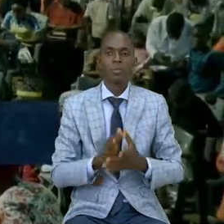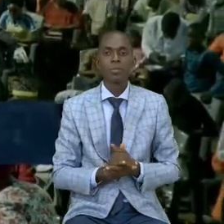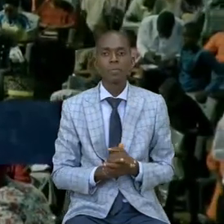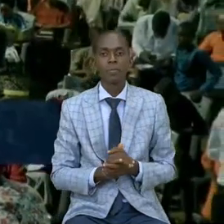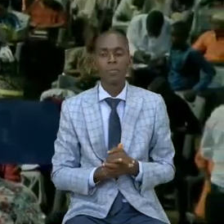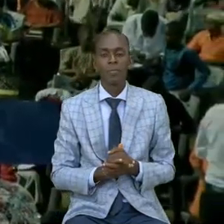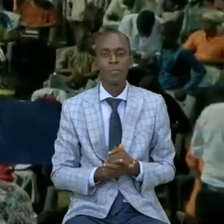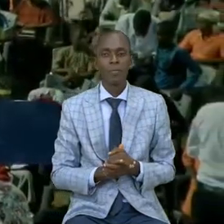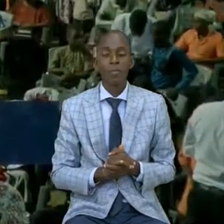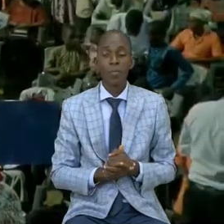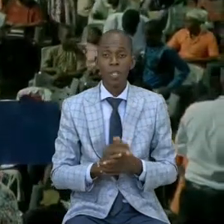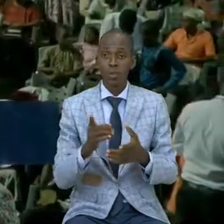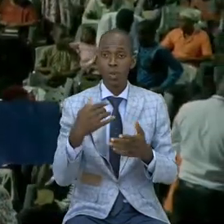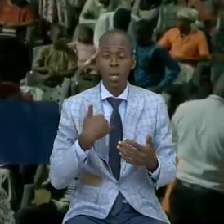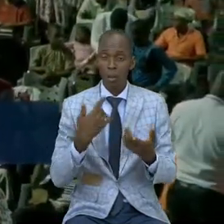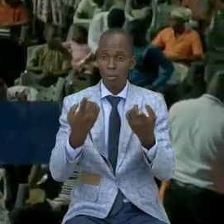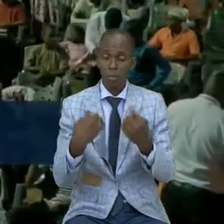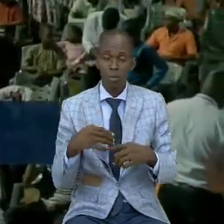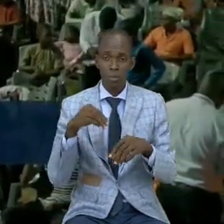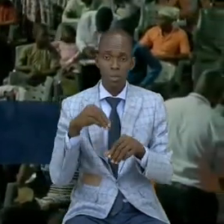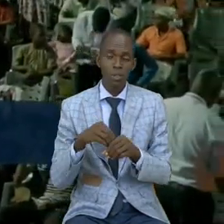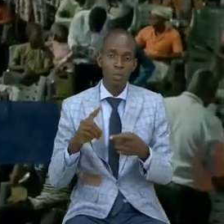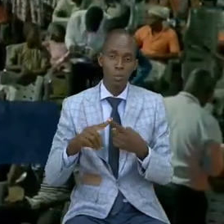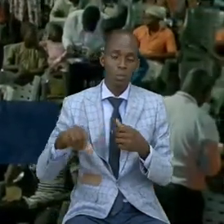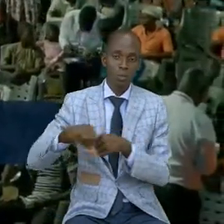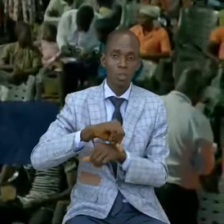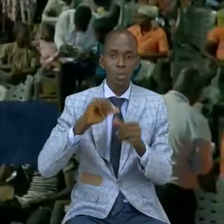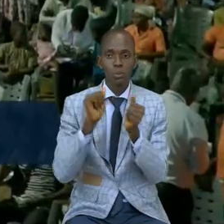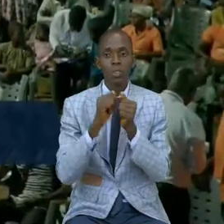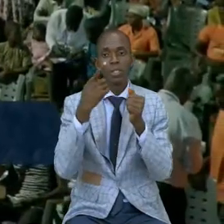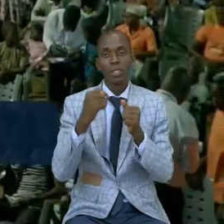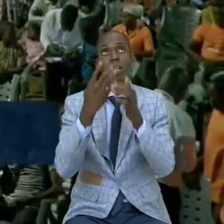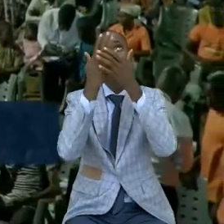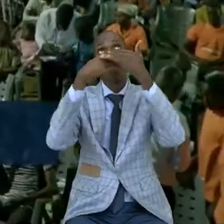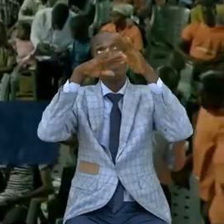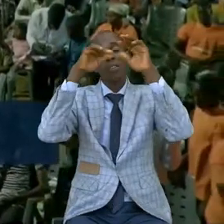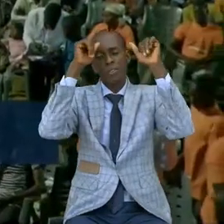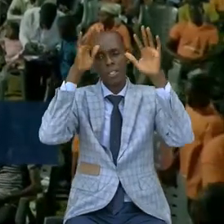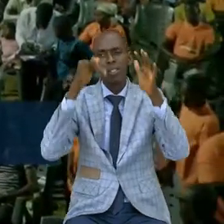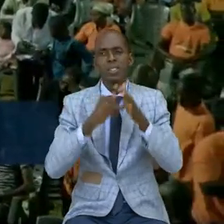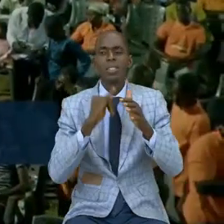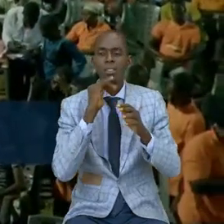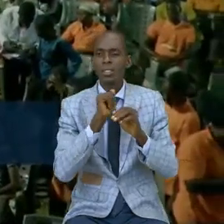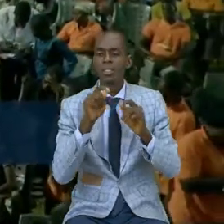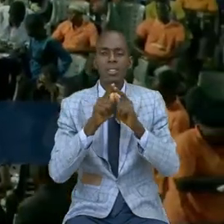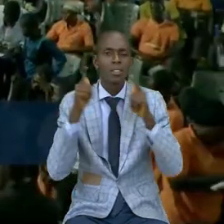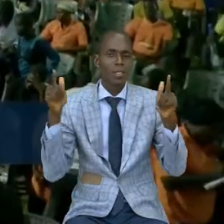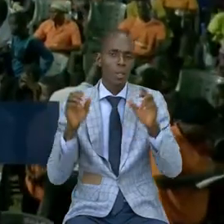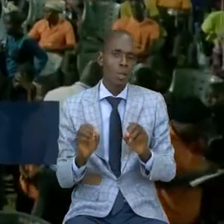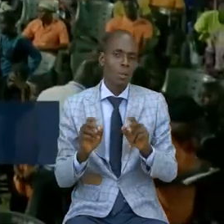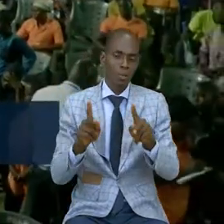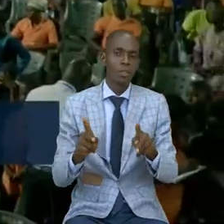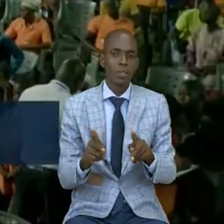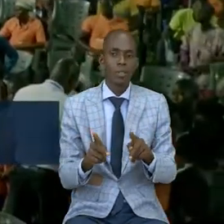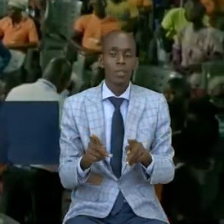Come into a fellowship with the Heavenly Father. It's a privilege. It's a great one. You are